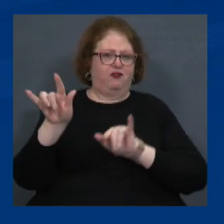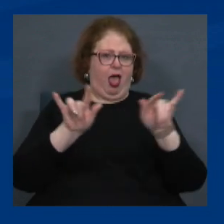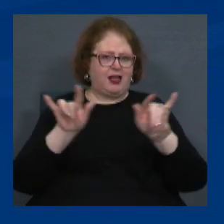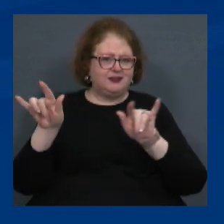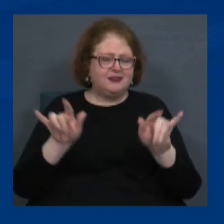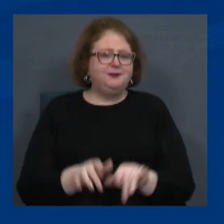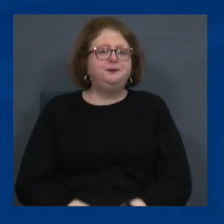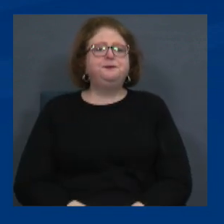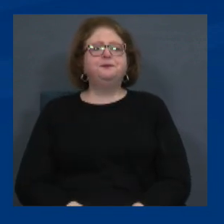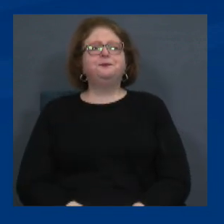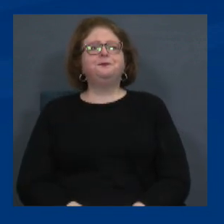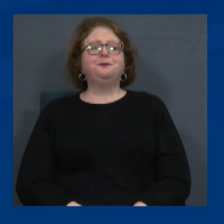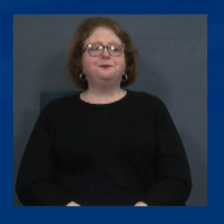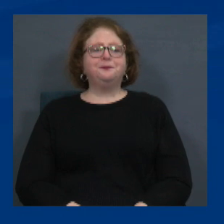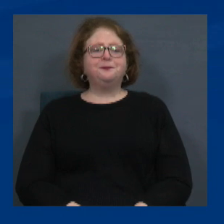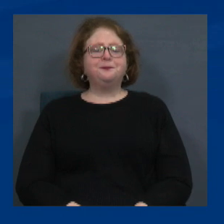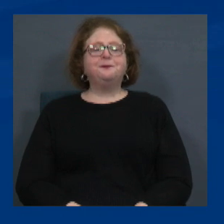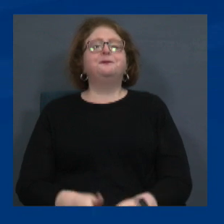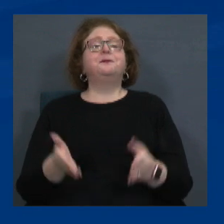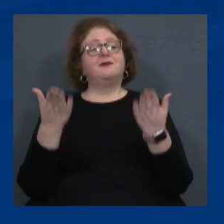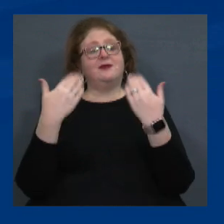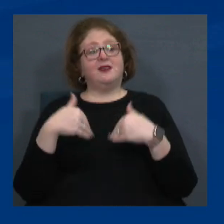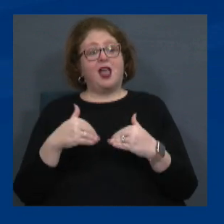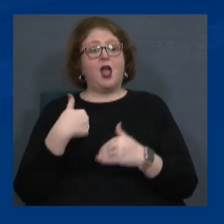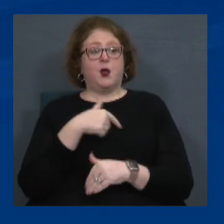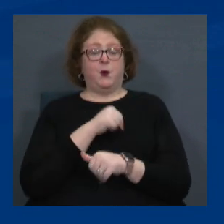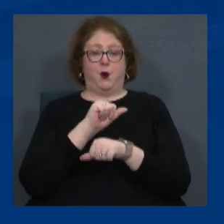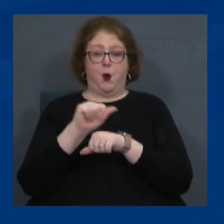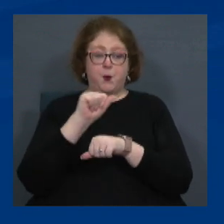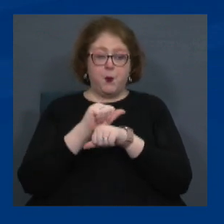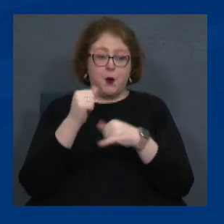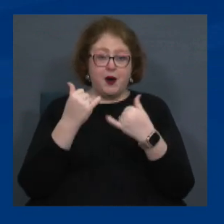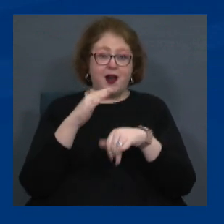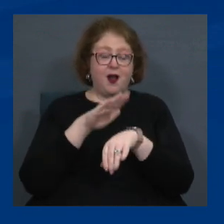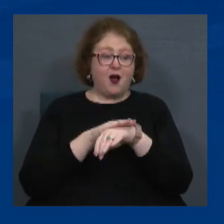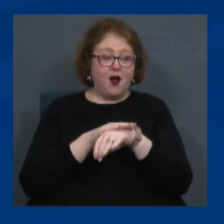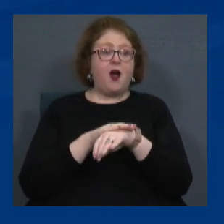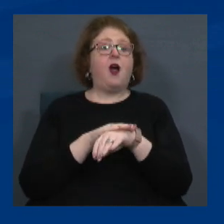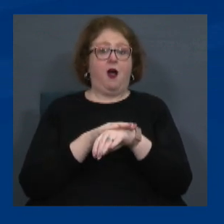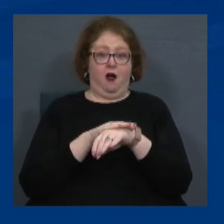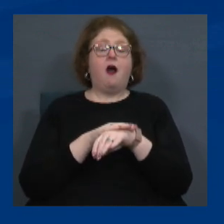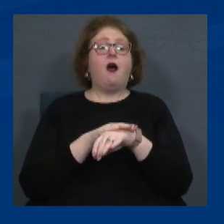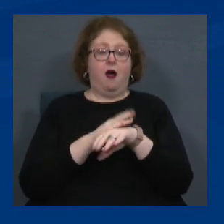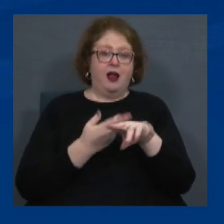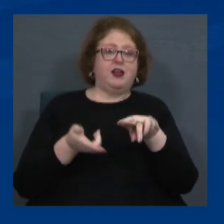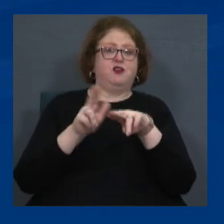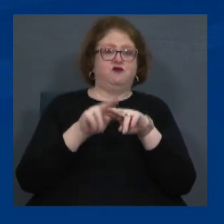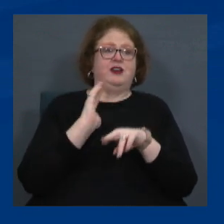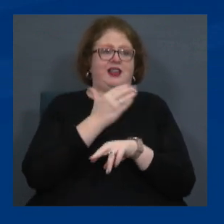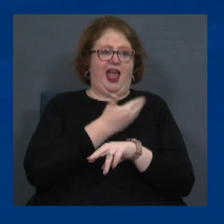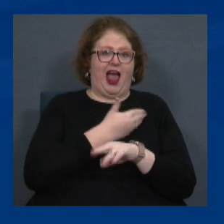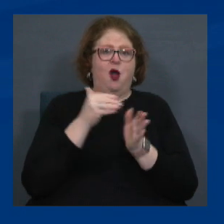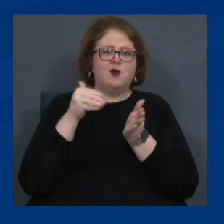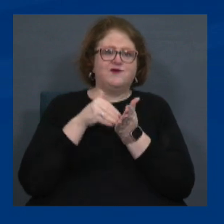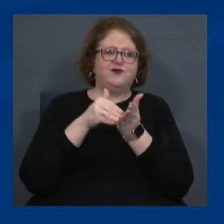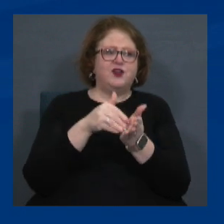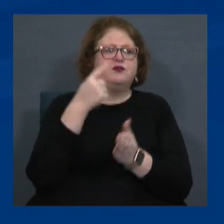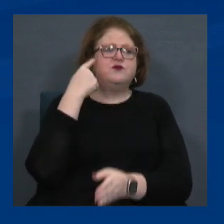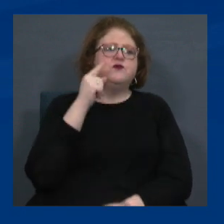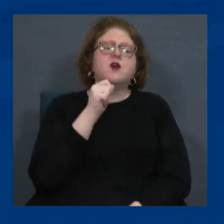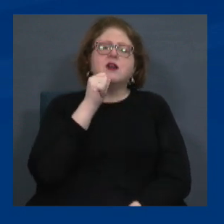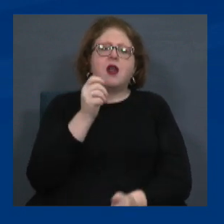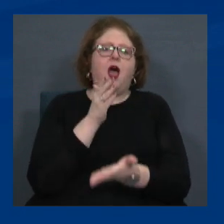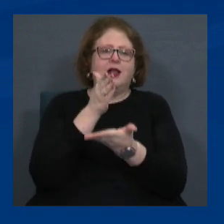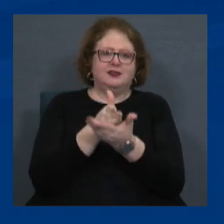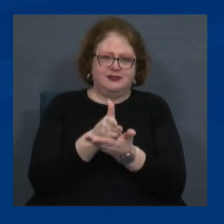Next slide is we're working to expand the frequency of the nonstop destinations. The most popular, though, is